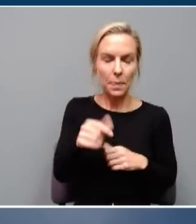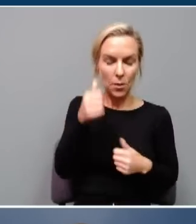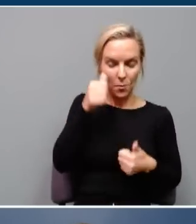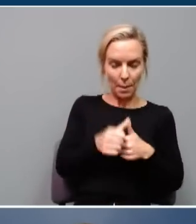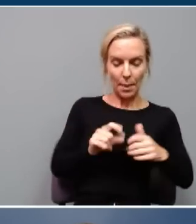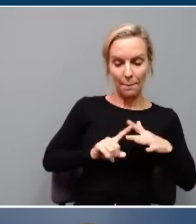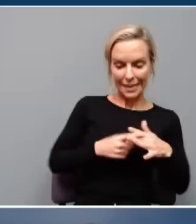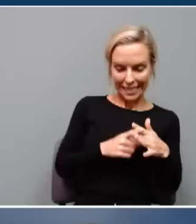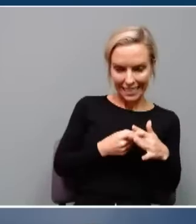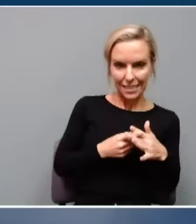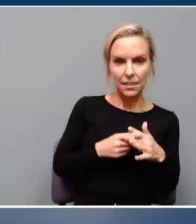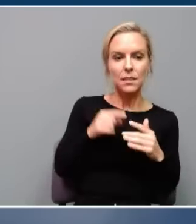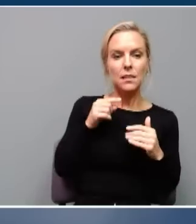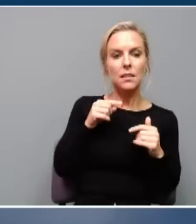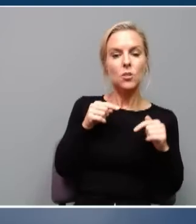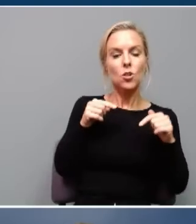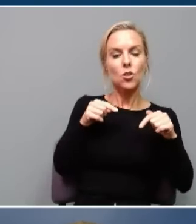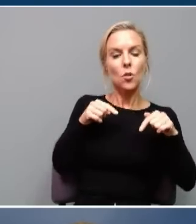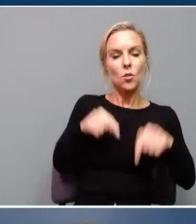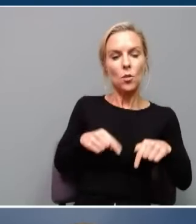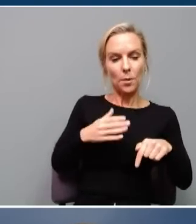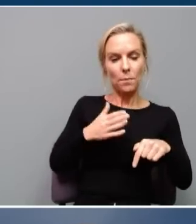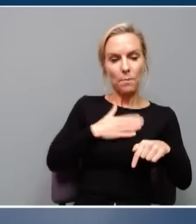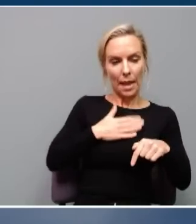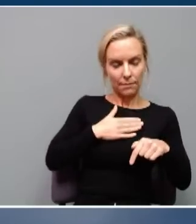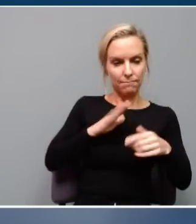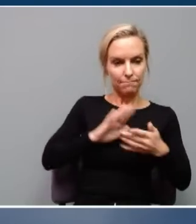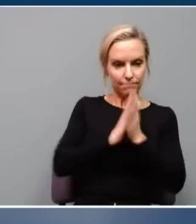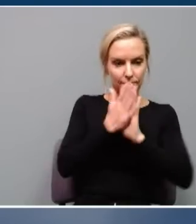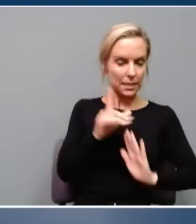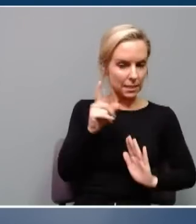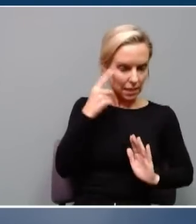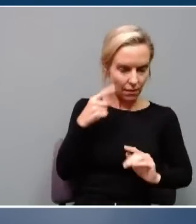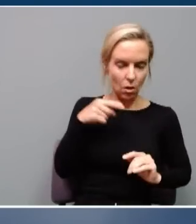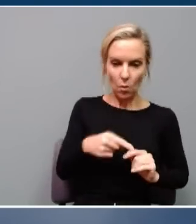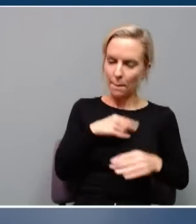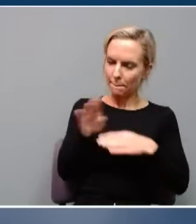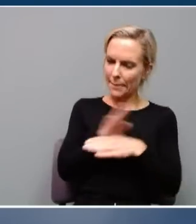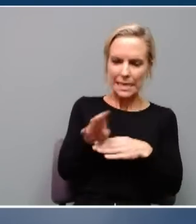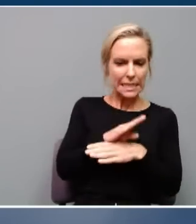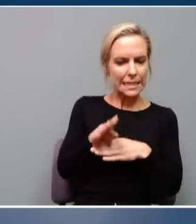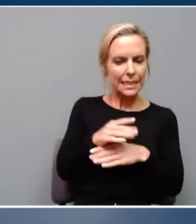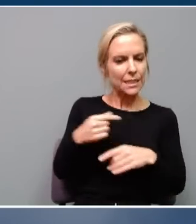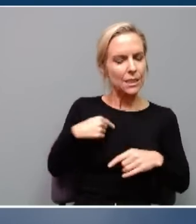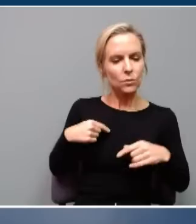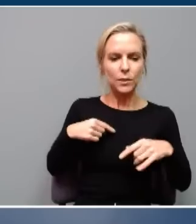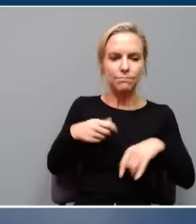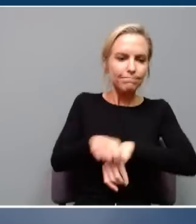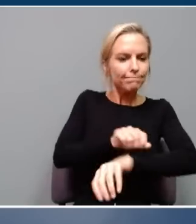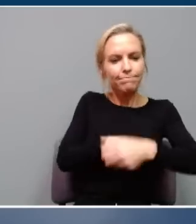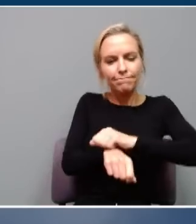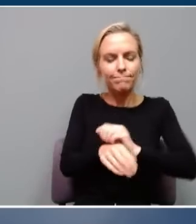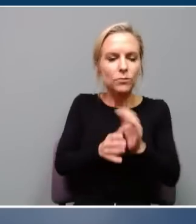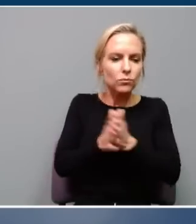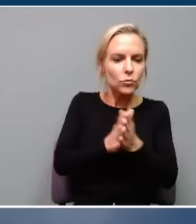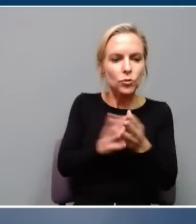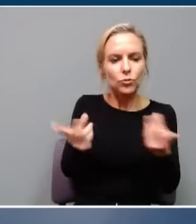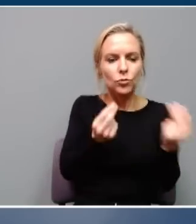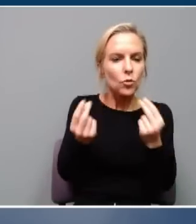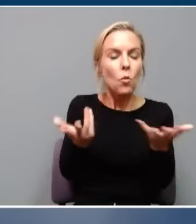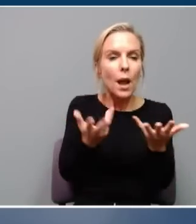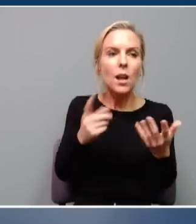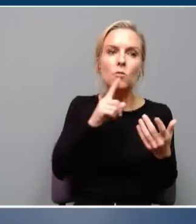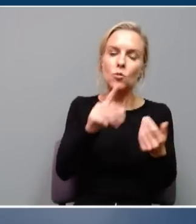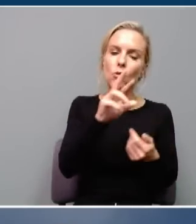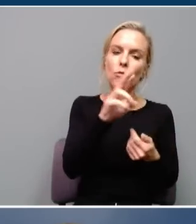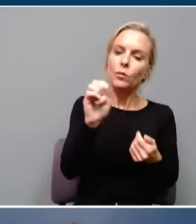of this administration, we were busy. We jumped out and did a lot of things, from restoring voting rights to